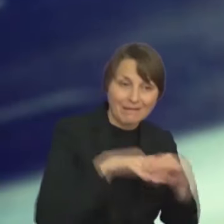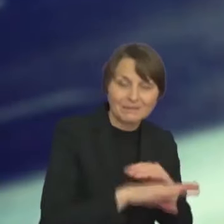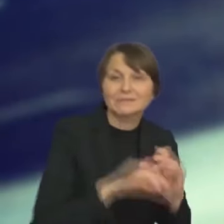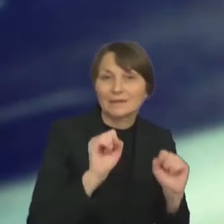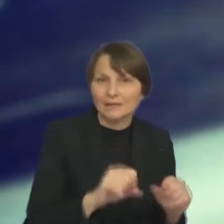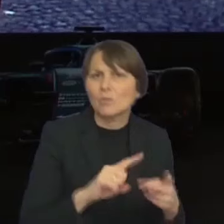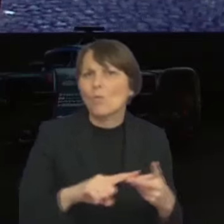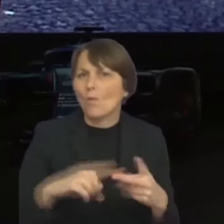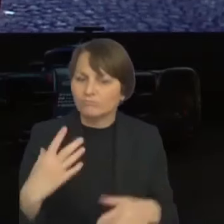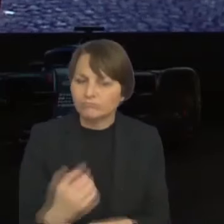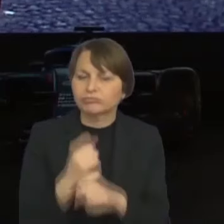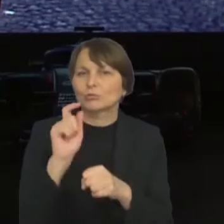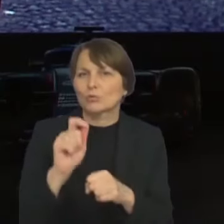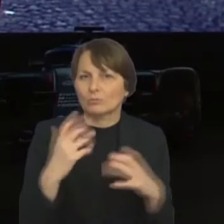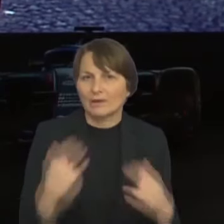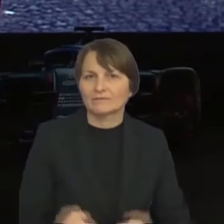Now,